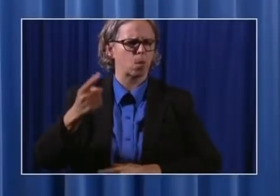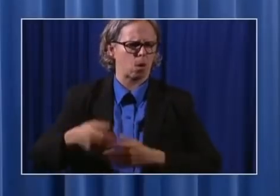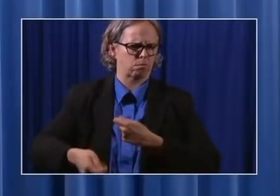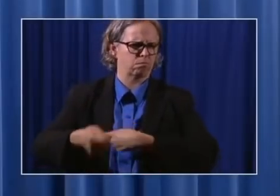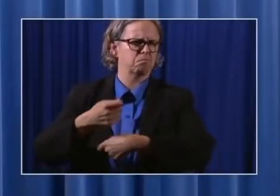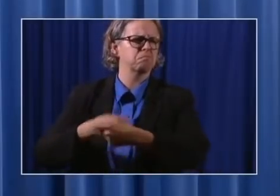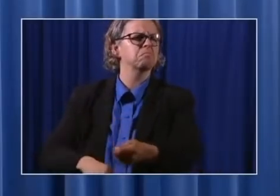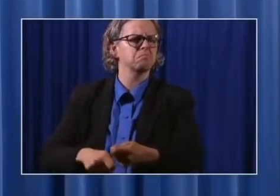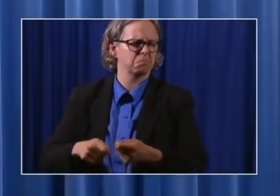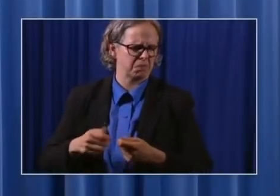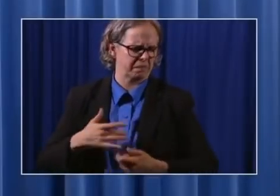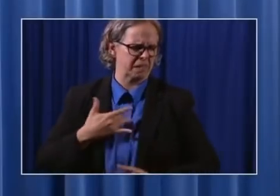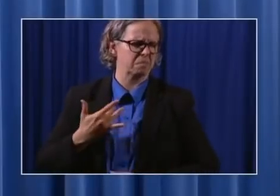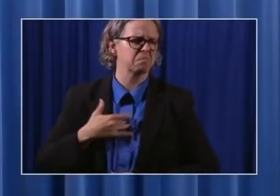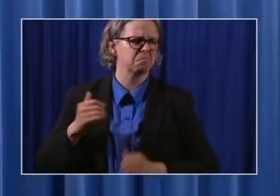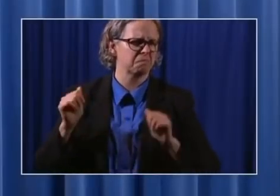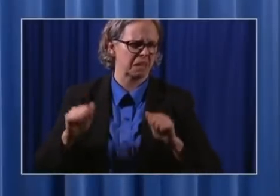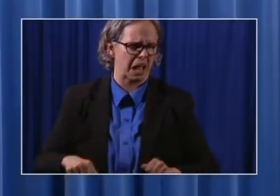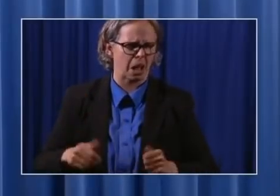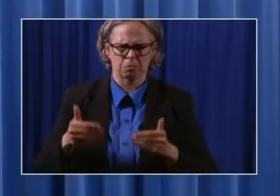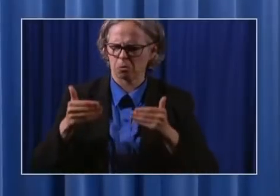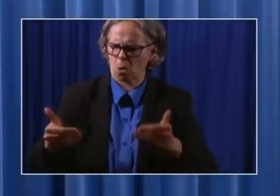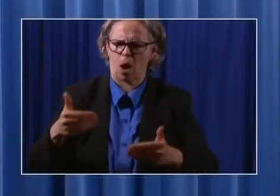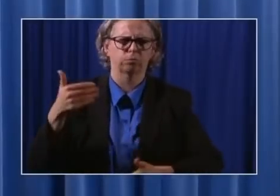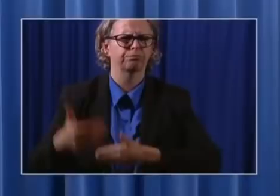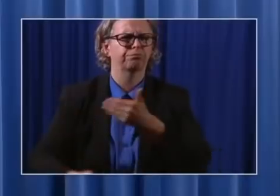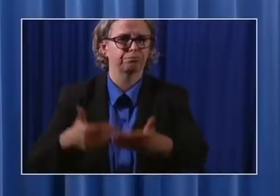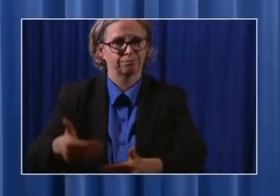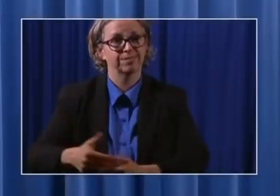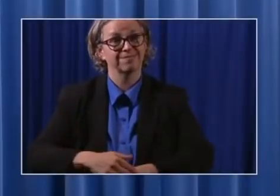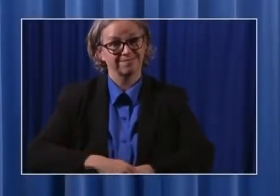this state will be able to move on. Thank you.